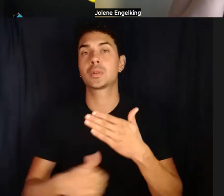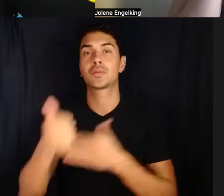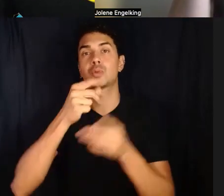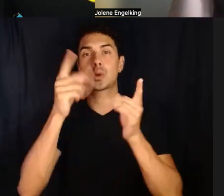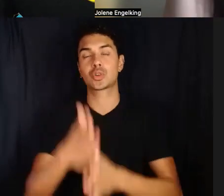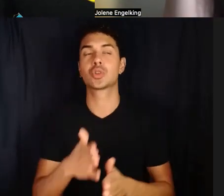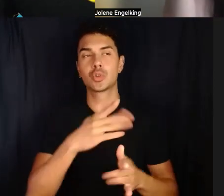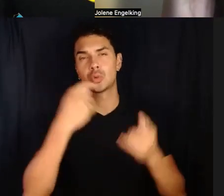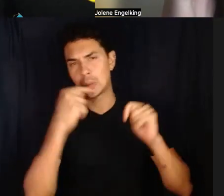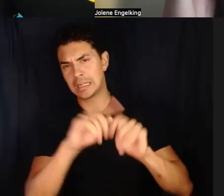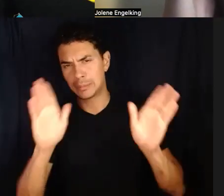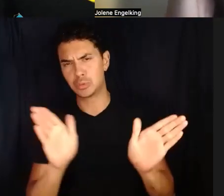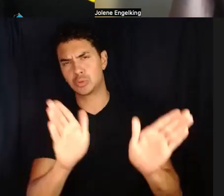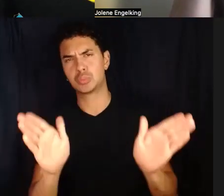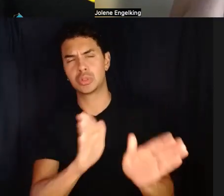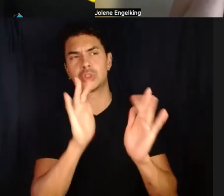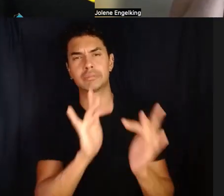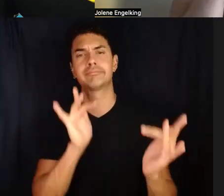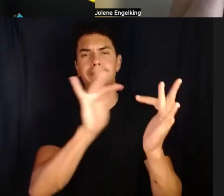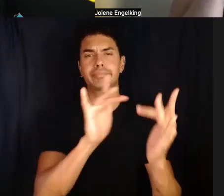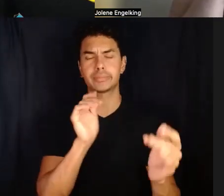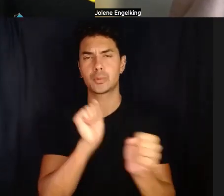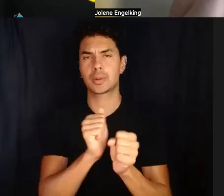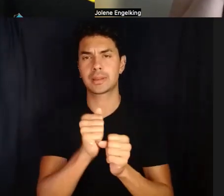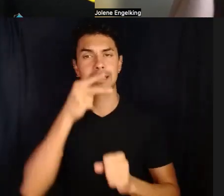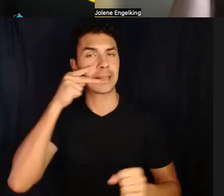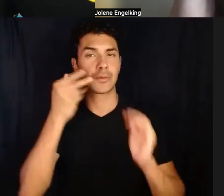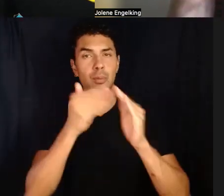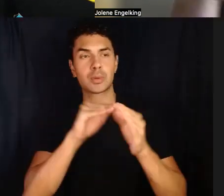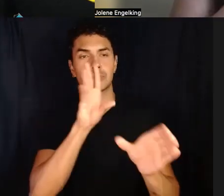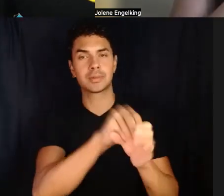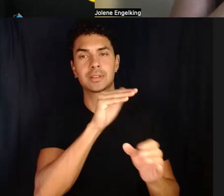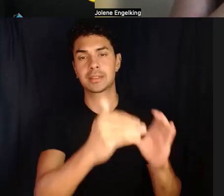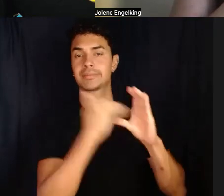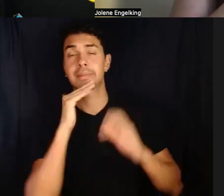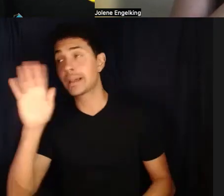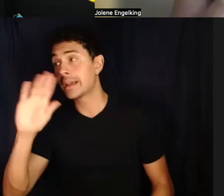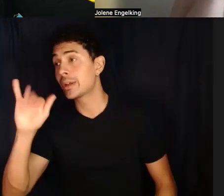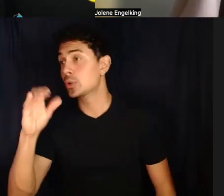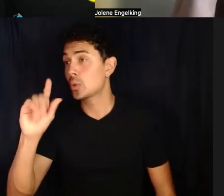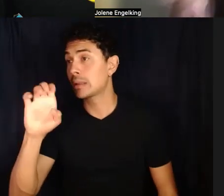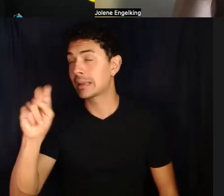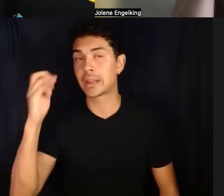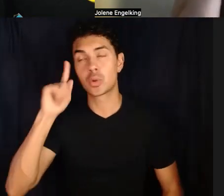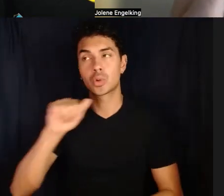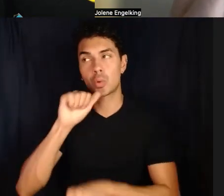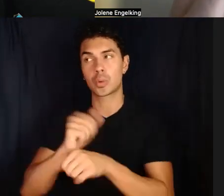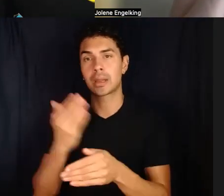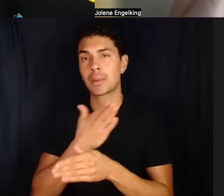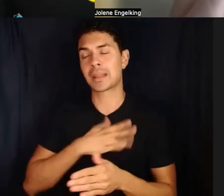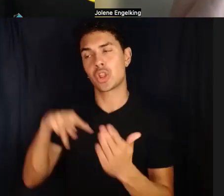on, you know, outreach to Native communities. And so she sent me, she's like, hey, Jolene, can you just, I know you're not working here, but can you just take a look at